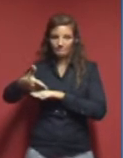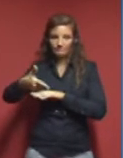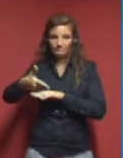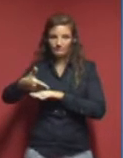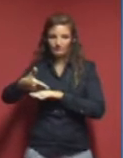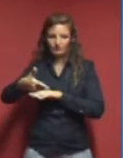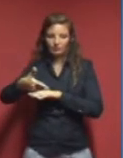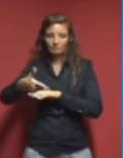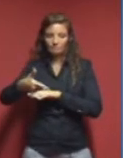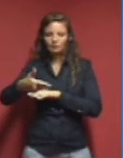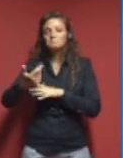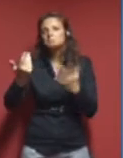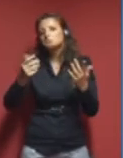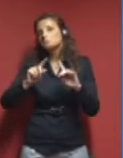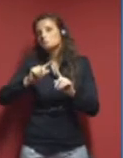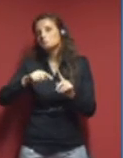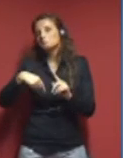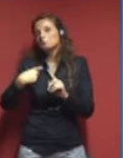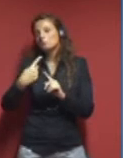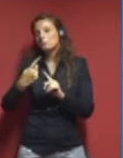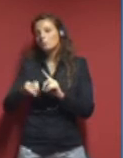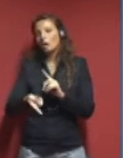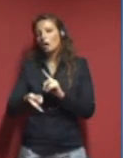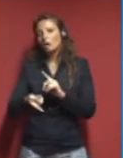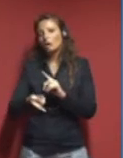And after a while, you have a finished laser cutter.